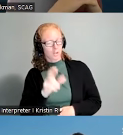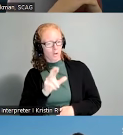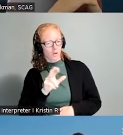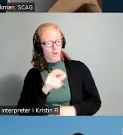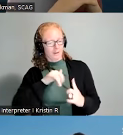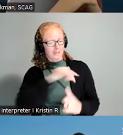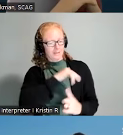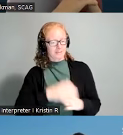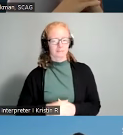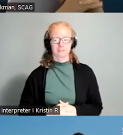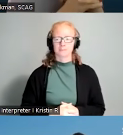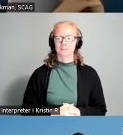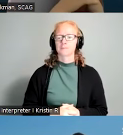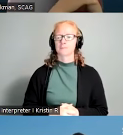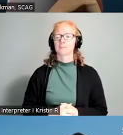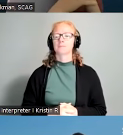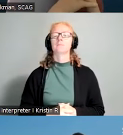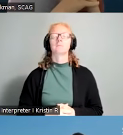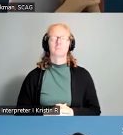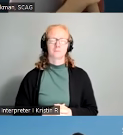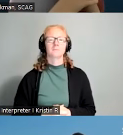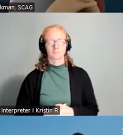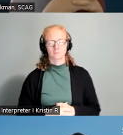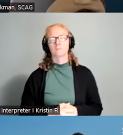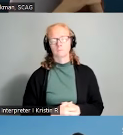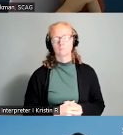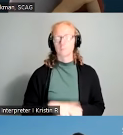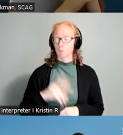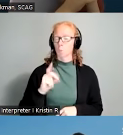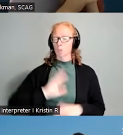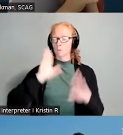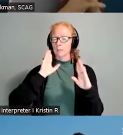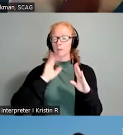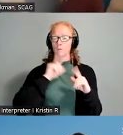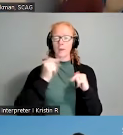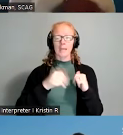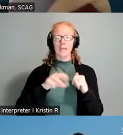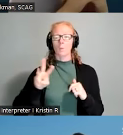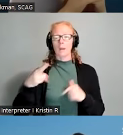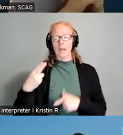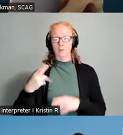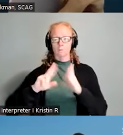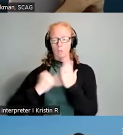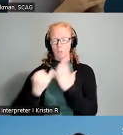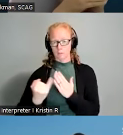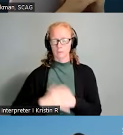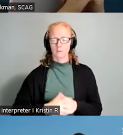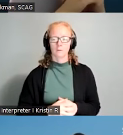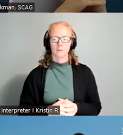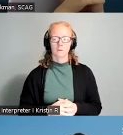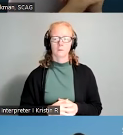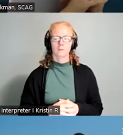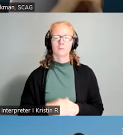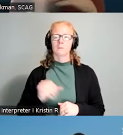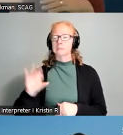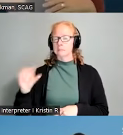context? We definitely pay close attention to warehouse projects. I think SCAG